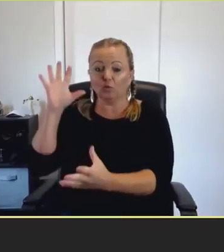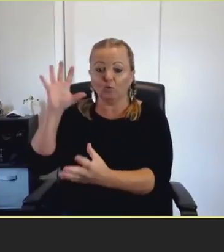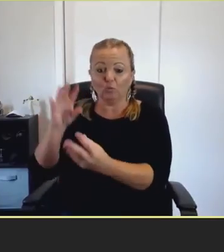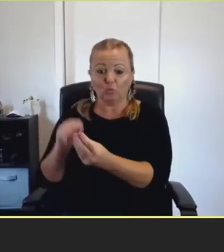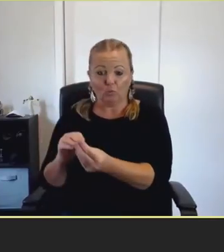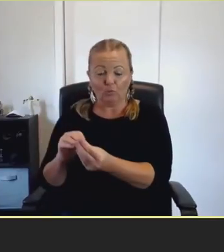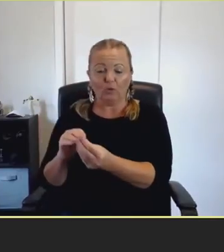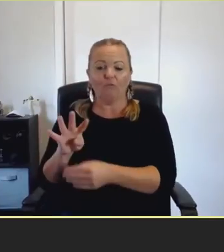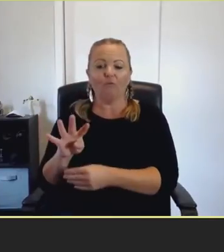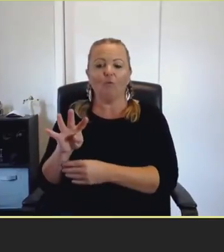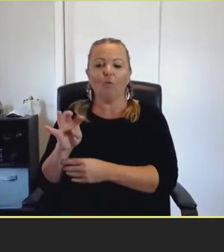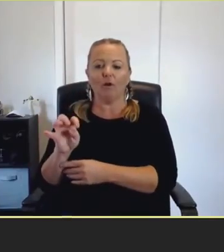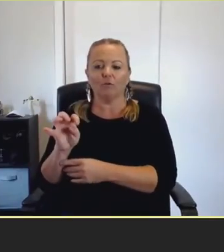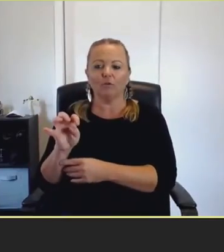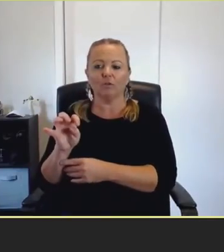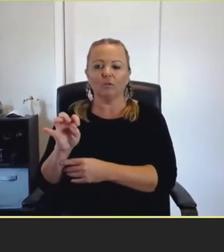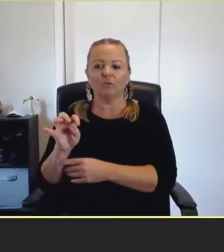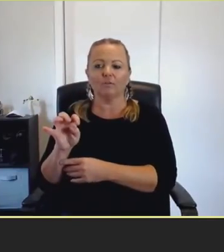of